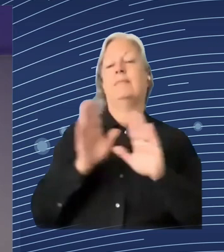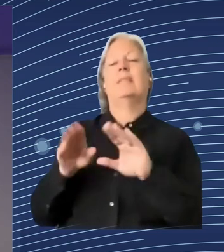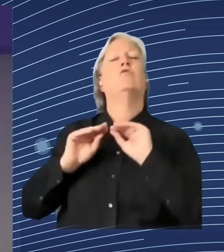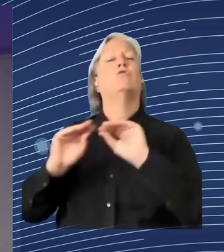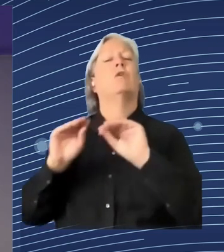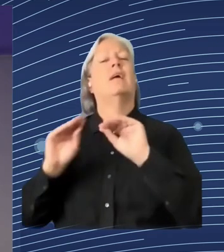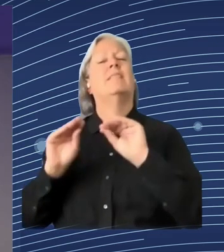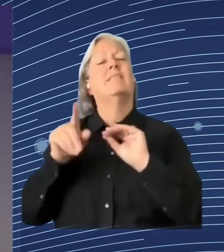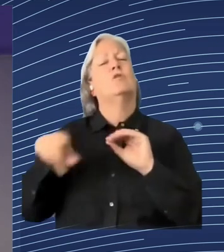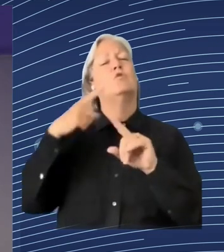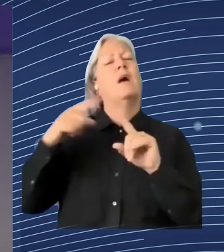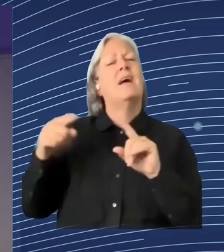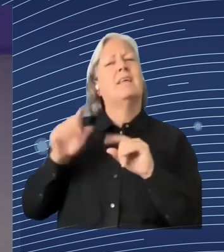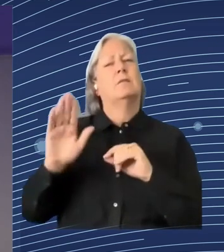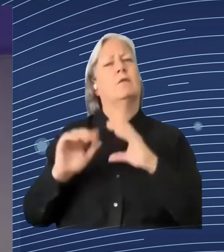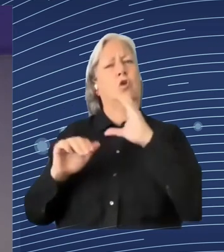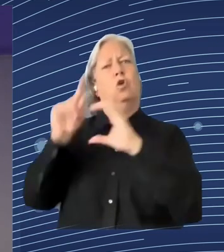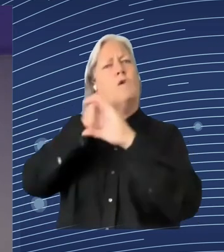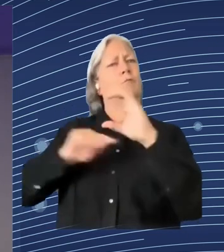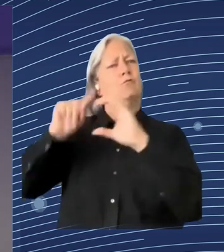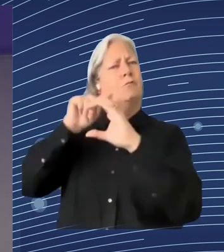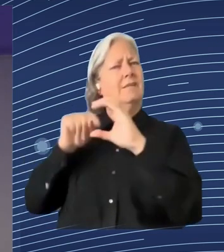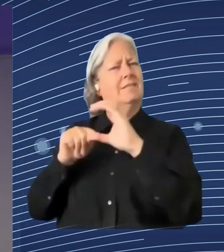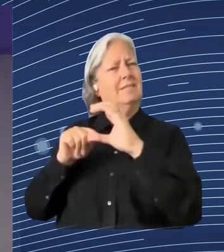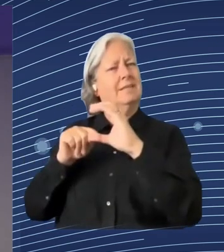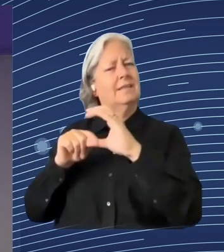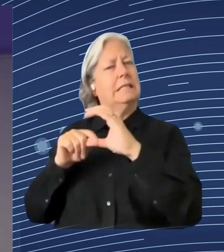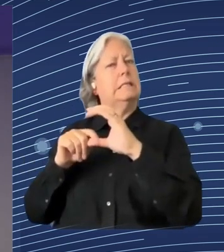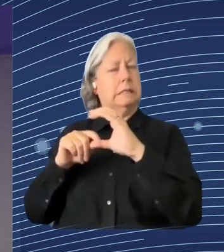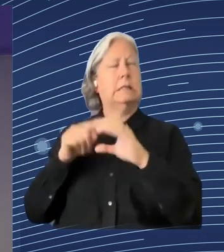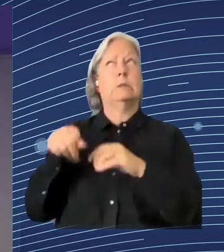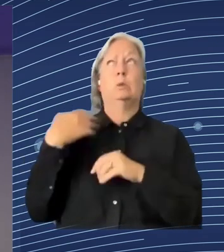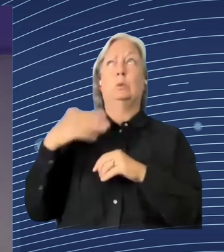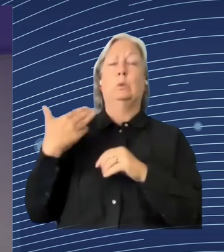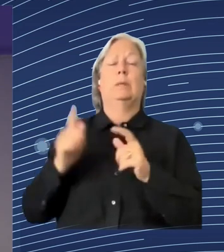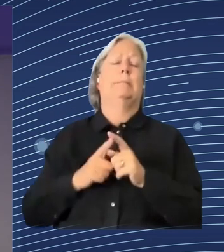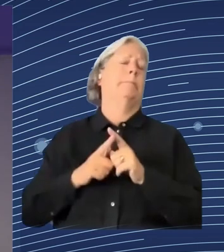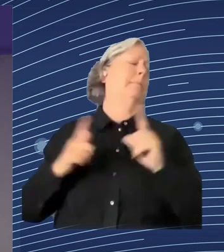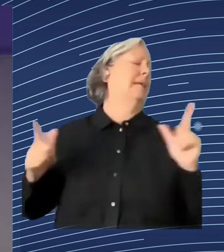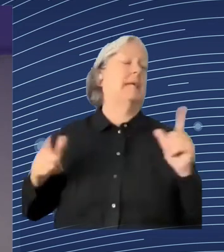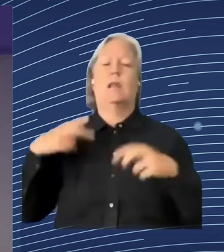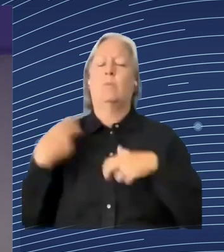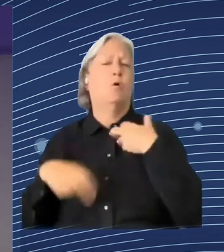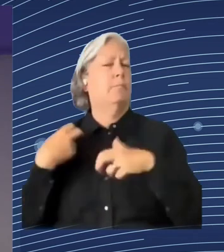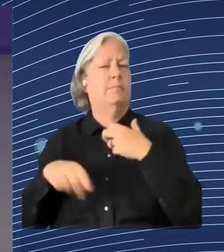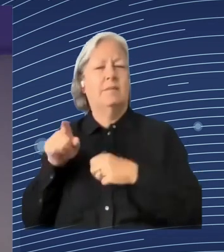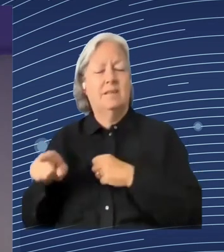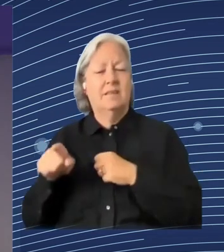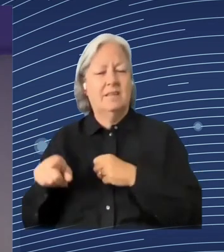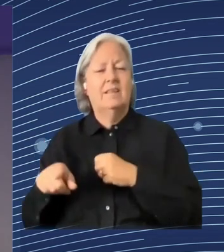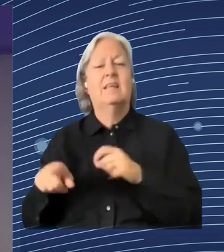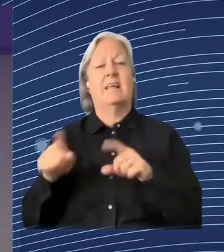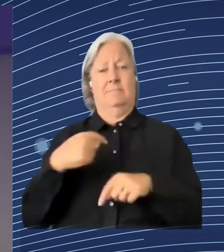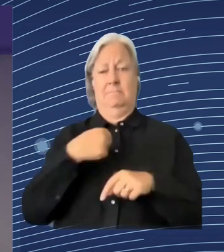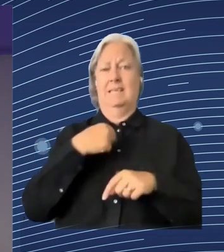copyrighted content. And I think that's today one of the biggest issues I've seen today, especially as having a background in law. I've seen